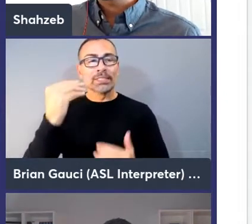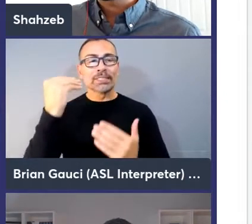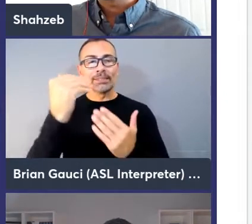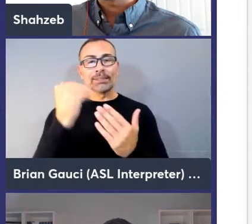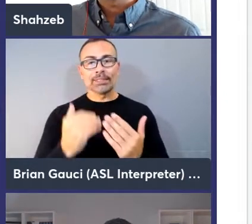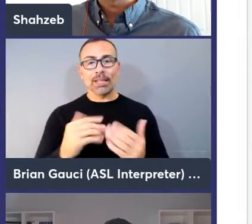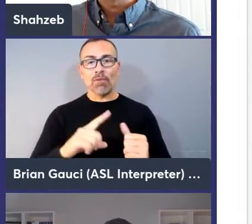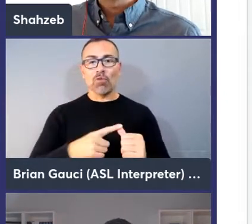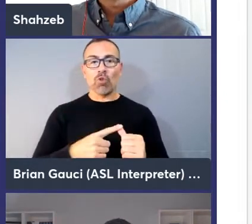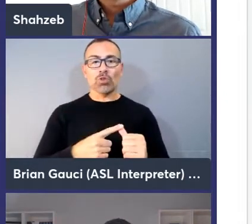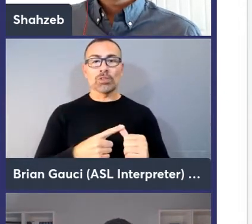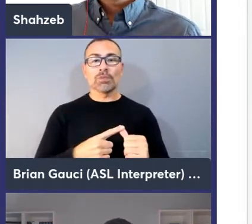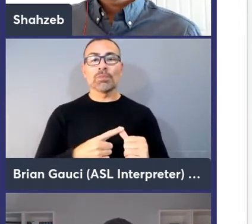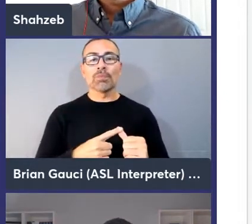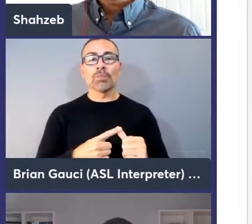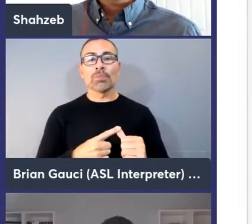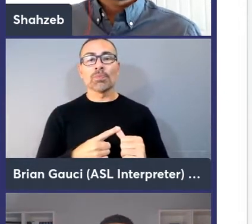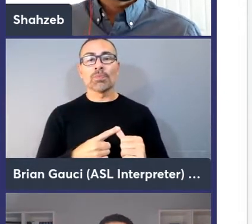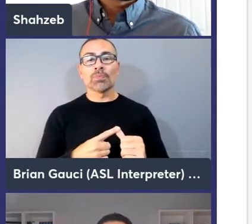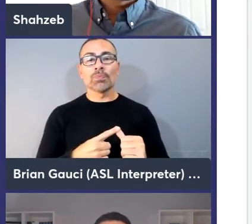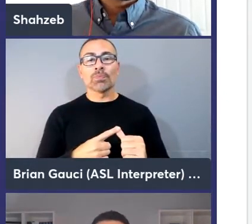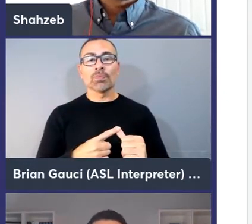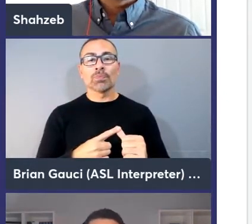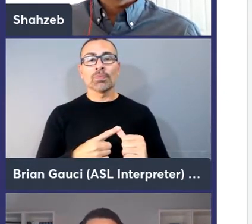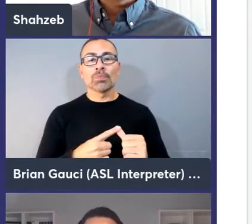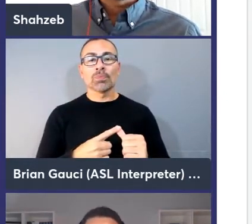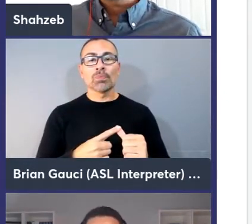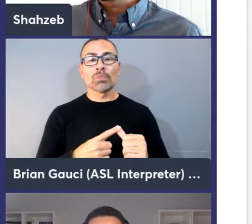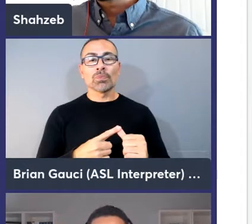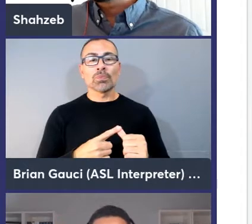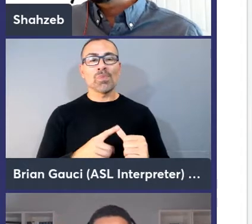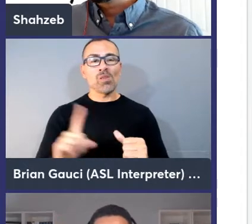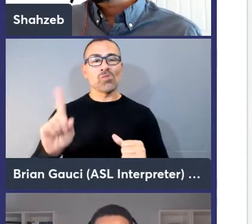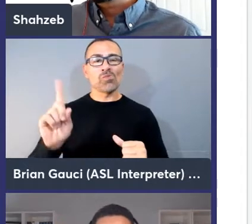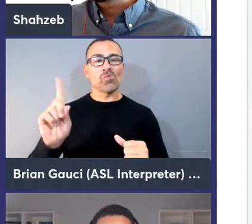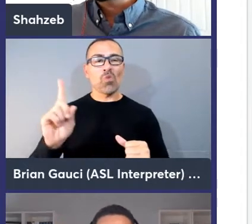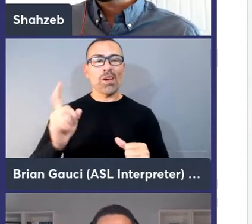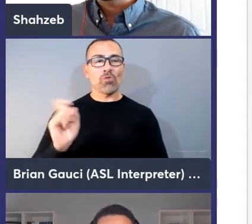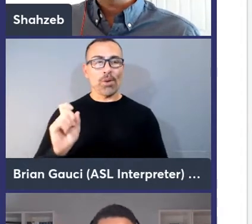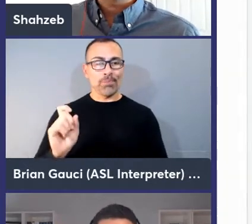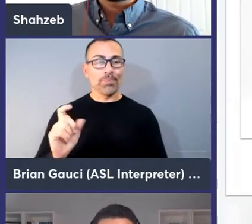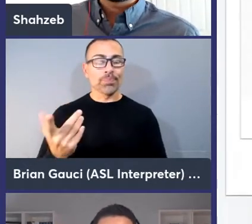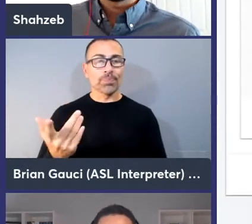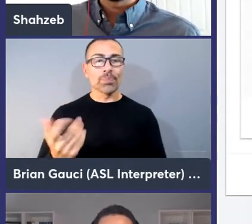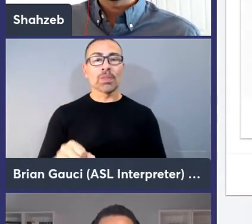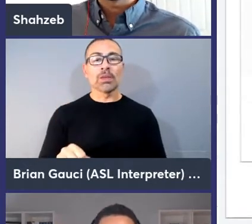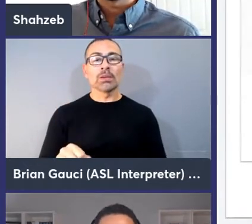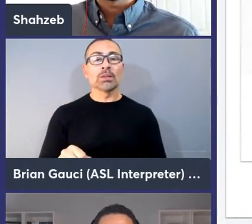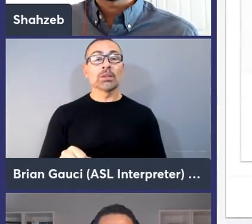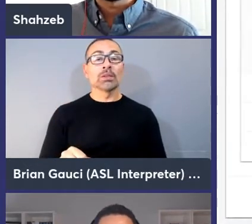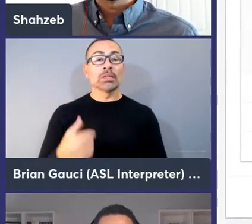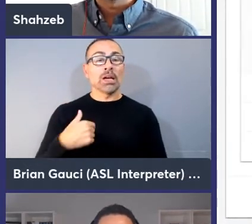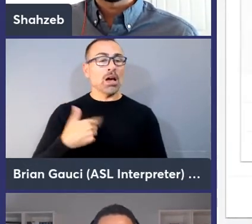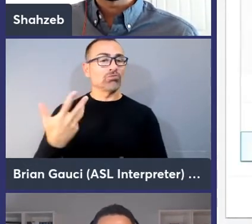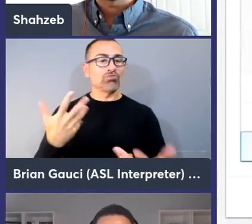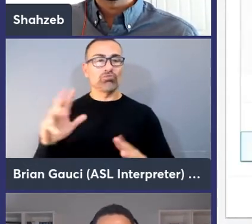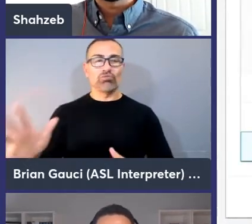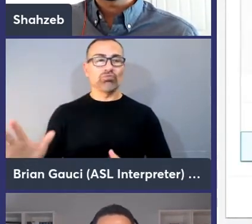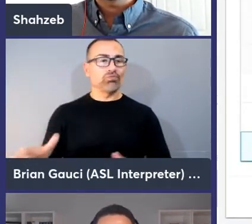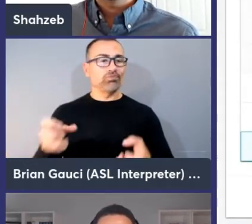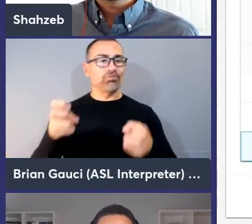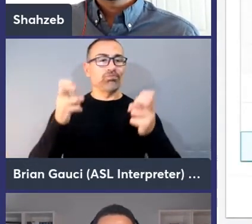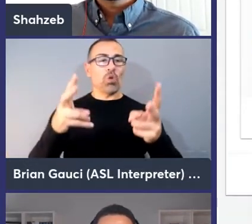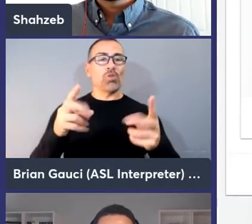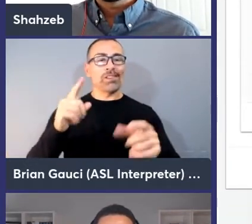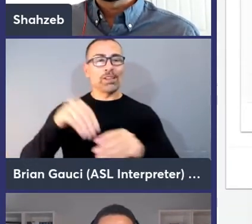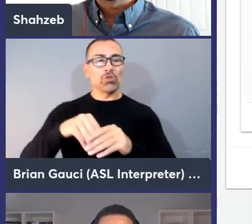step is obviously to tell us where your source file is. So in this case, I've already uploaded a source file into my S3